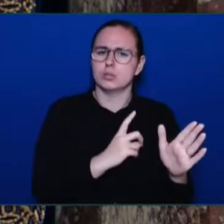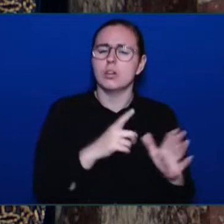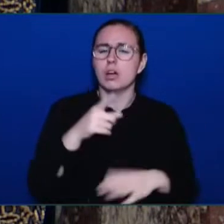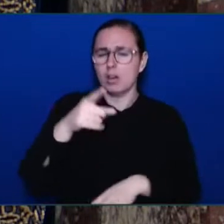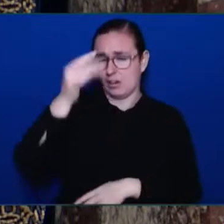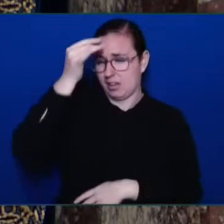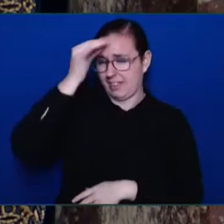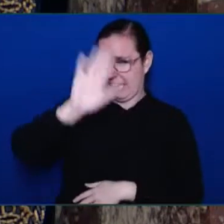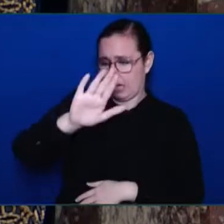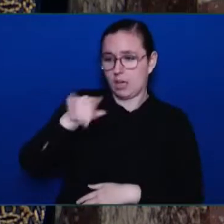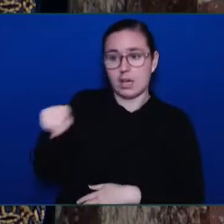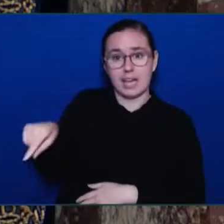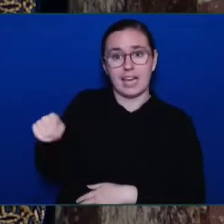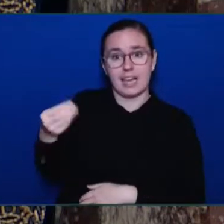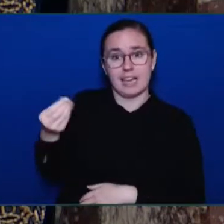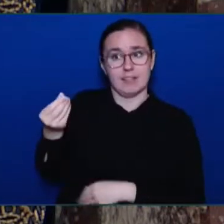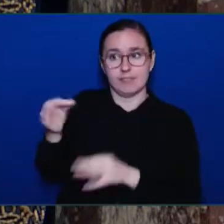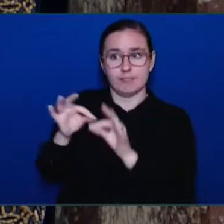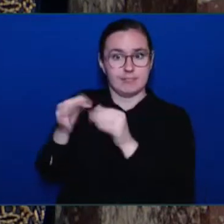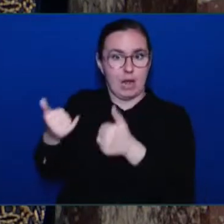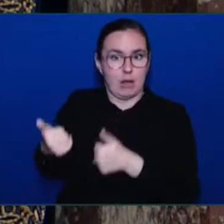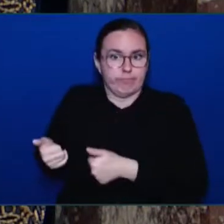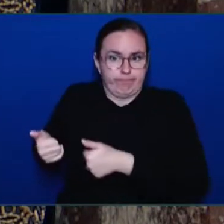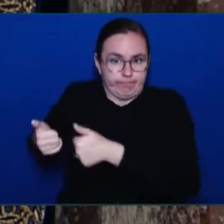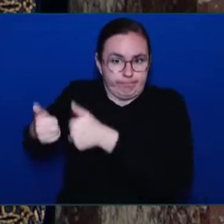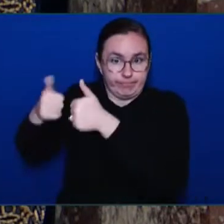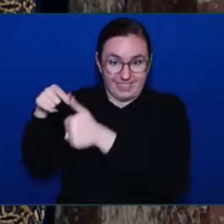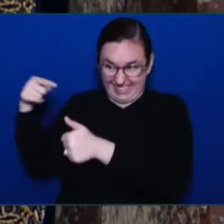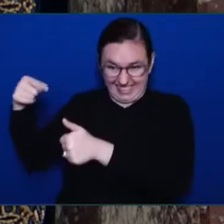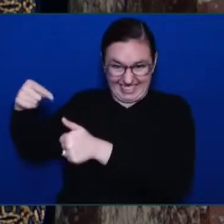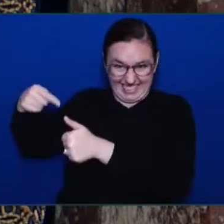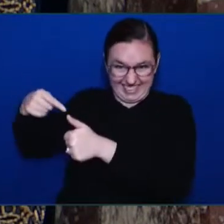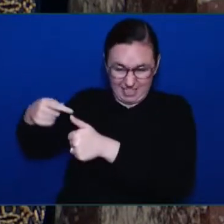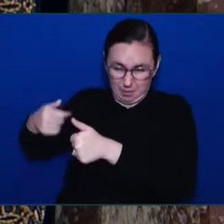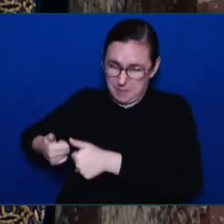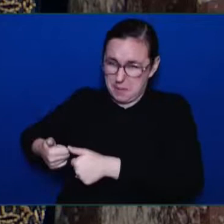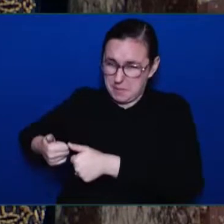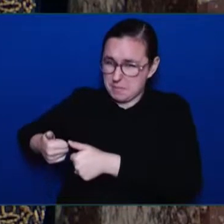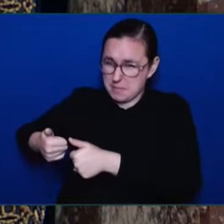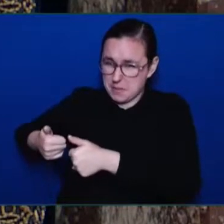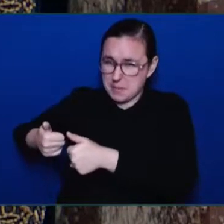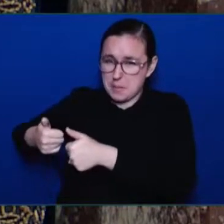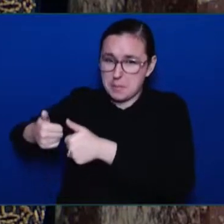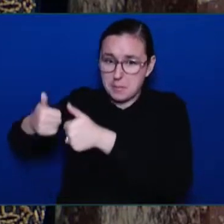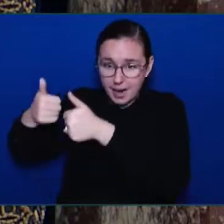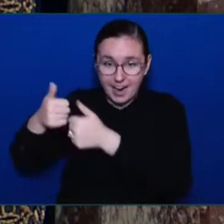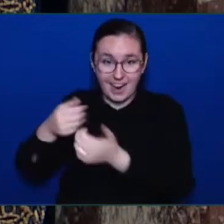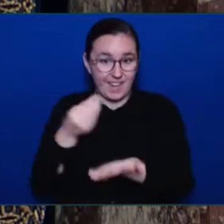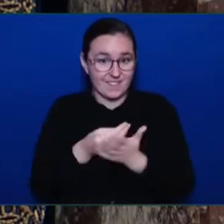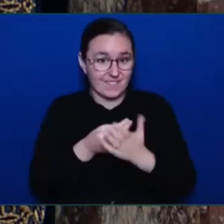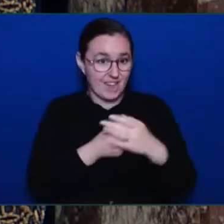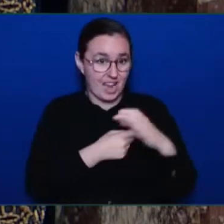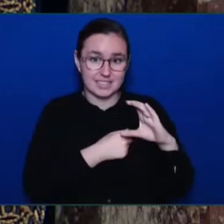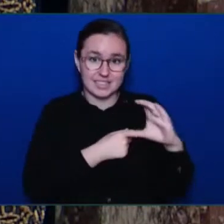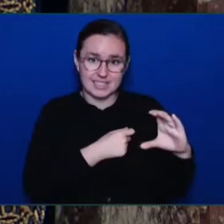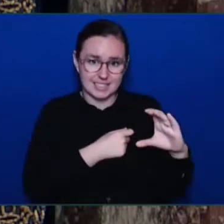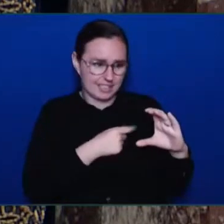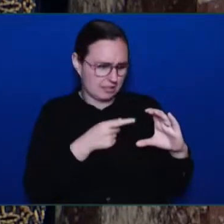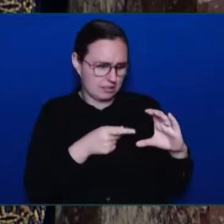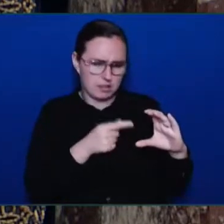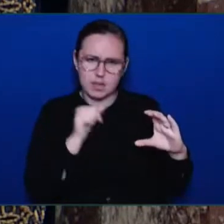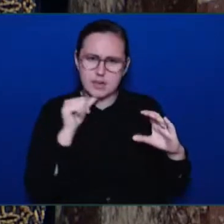all. The percentage of GDP we put into our public schools has declined dramatically over decades and is